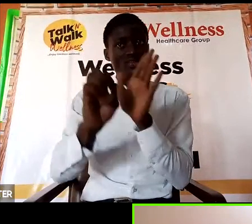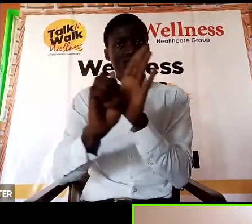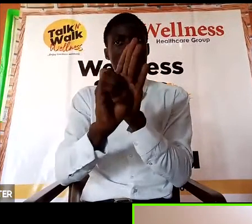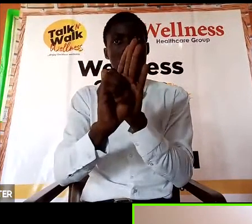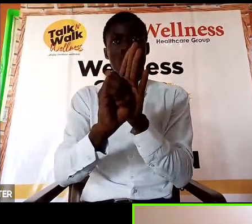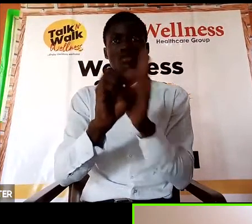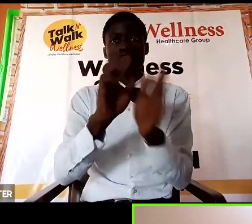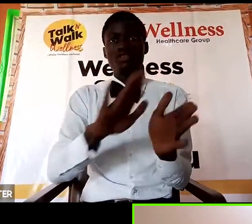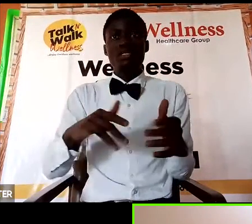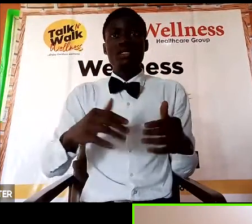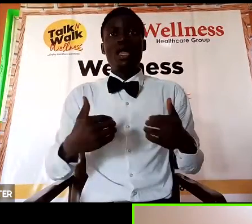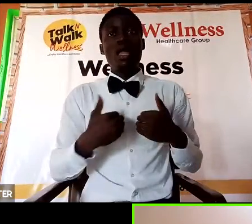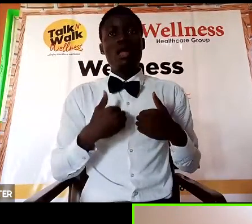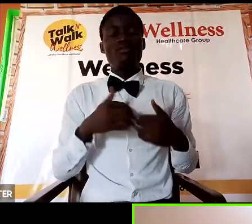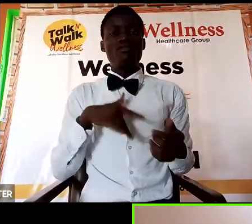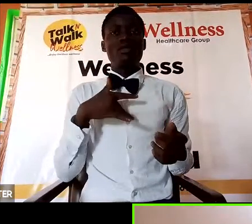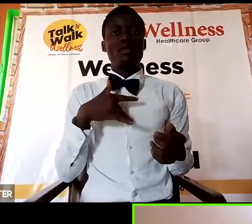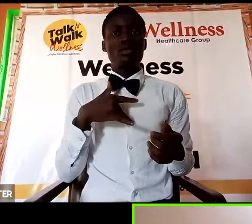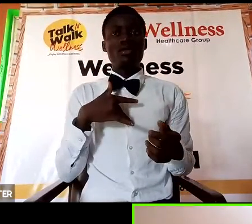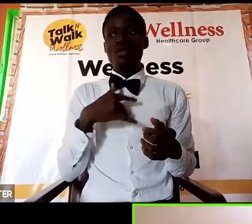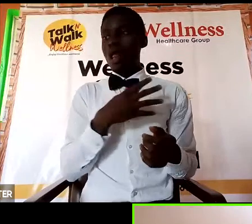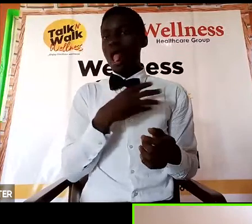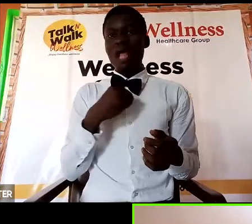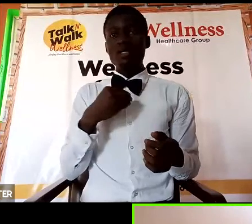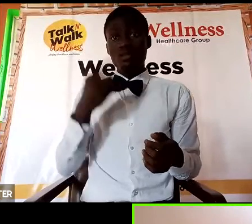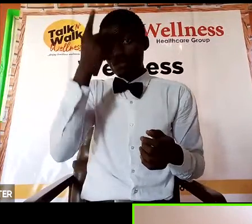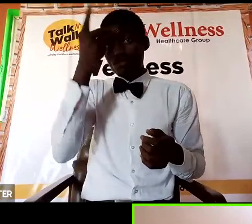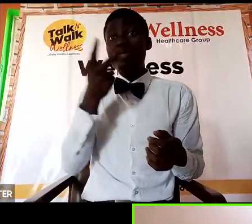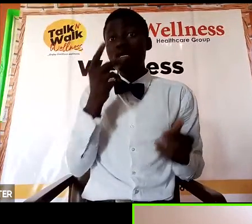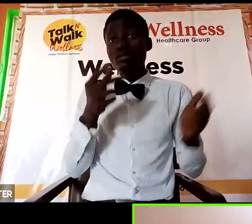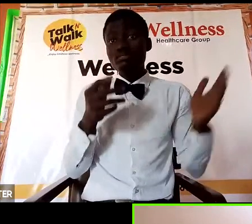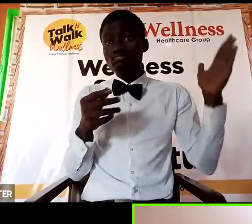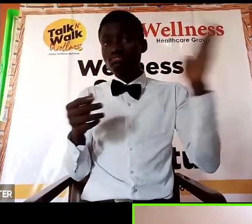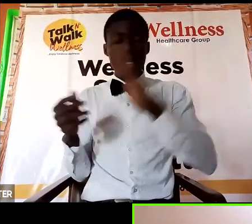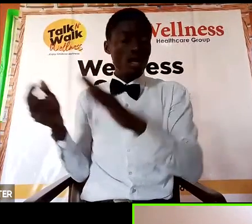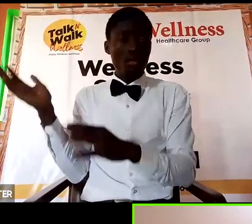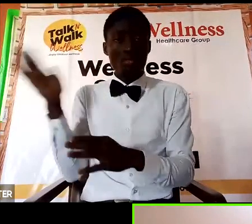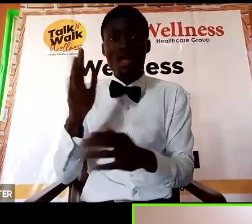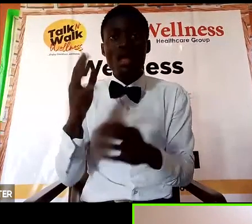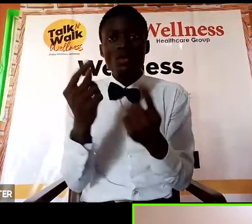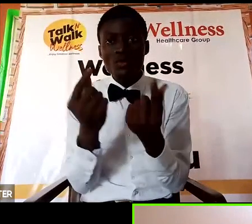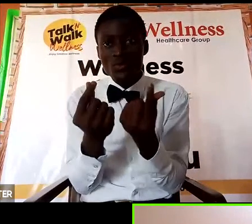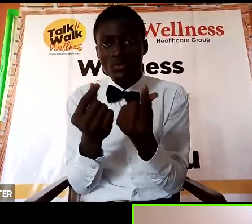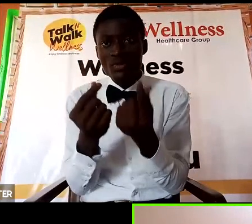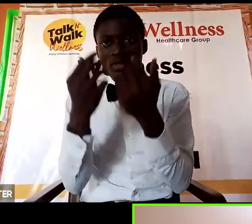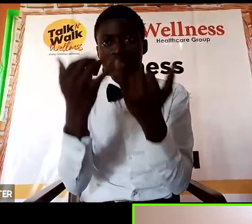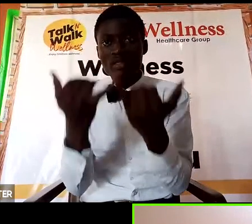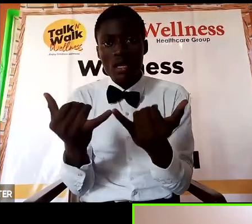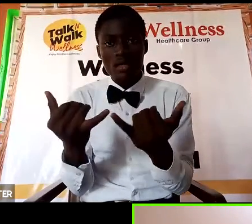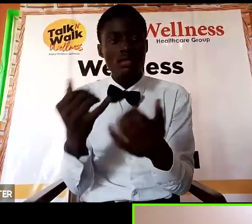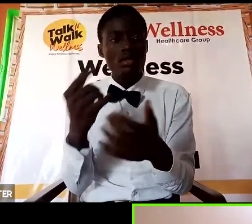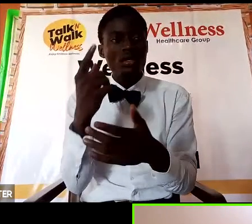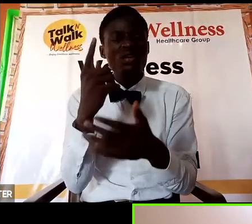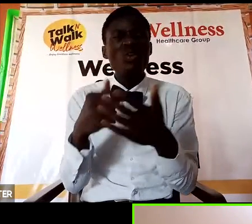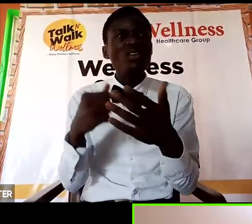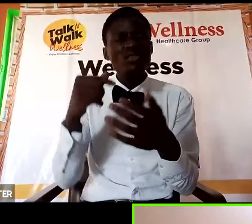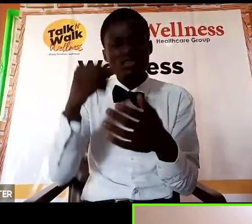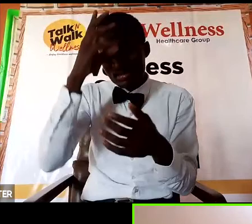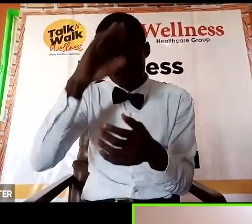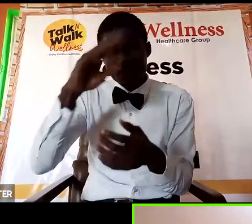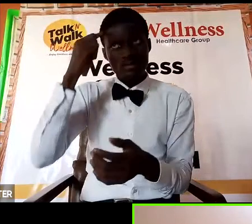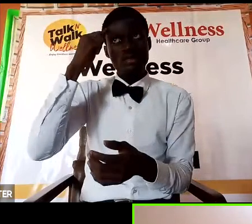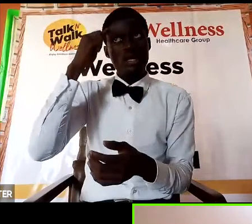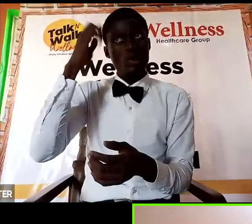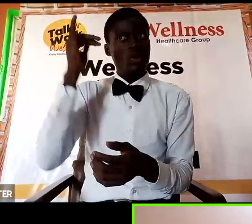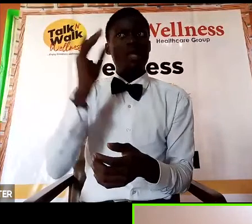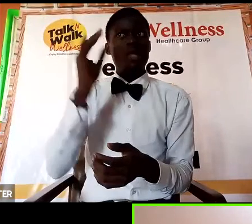just slapped the child. In the child's little head, what he's thinking is, why is mommy slapping me for something that is sweet? And in most